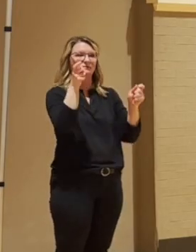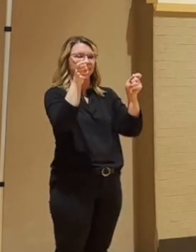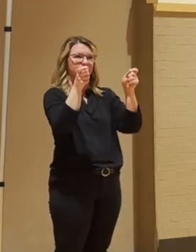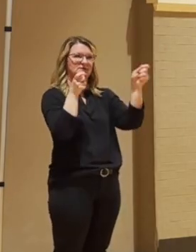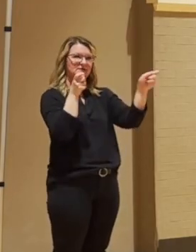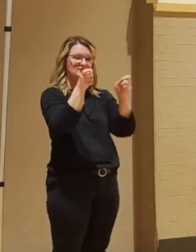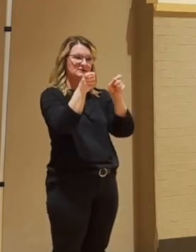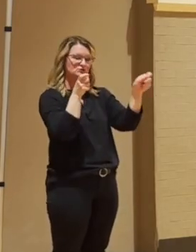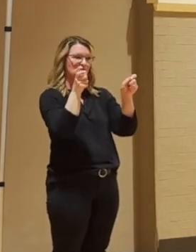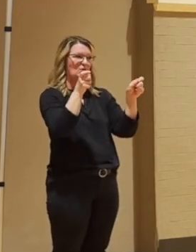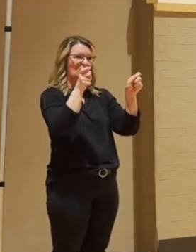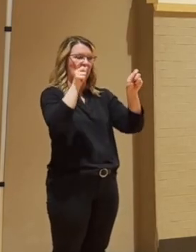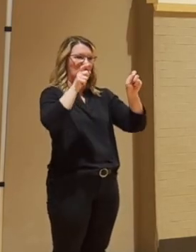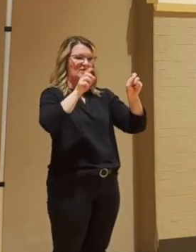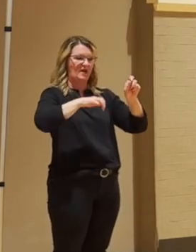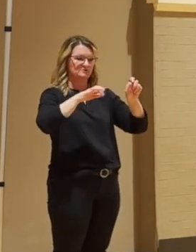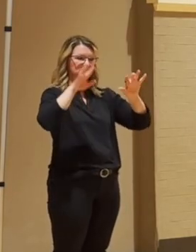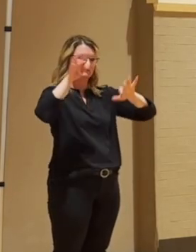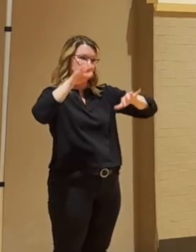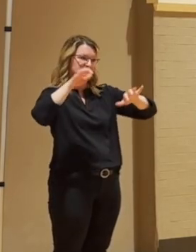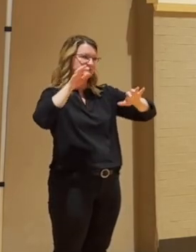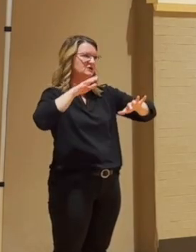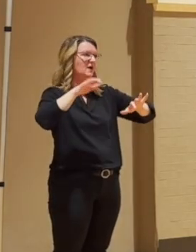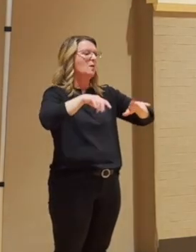control the storm, combined sewage.